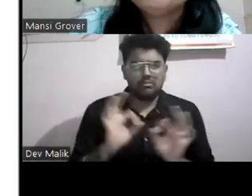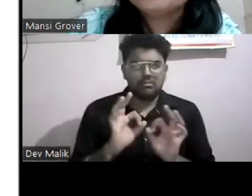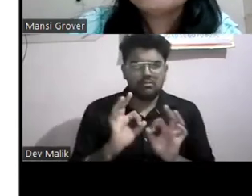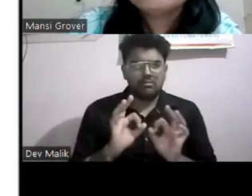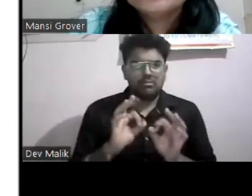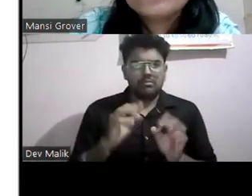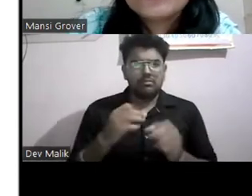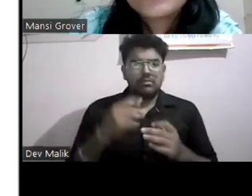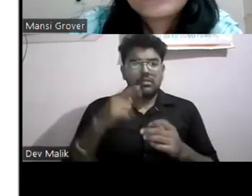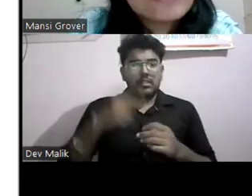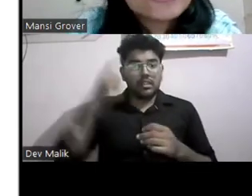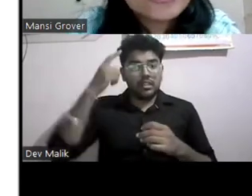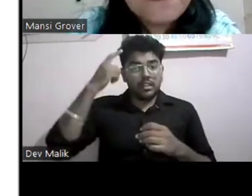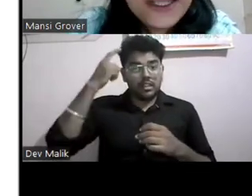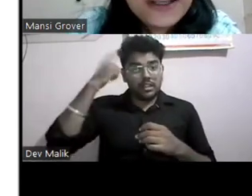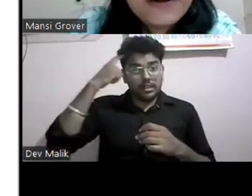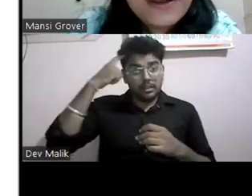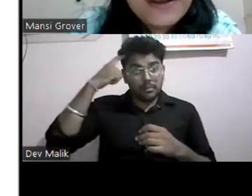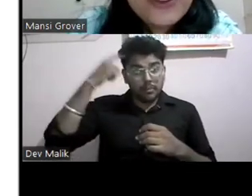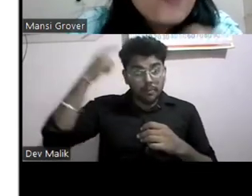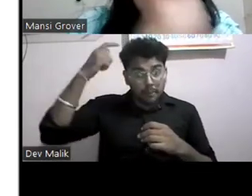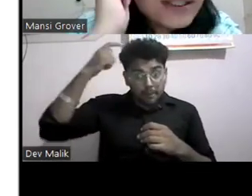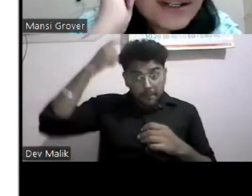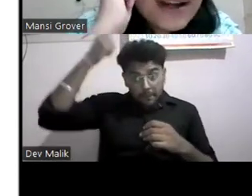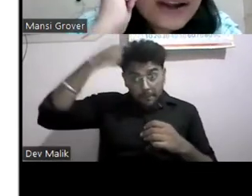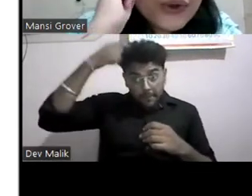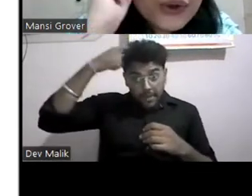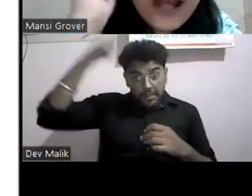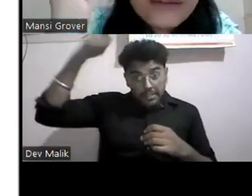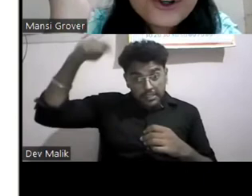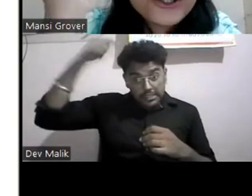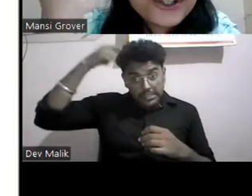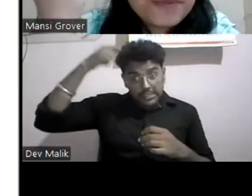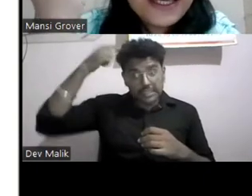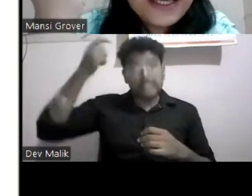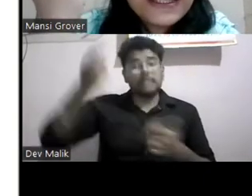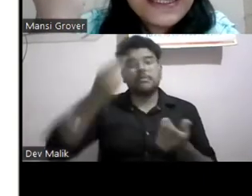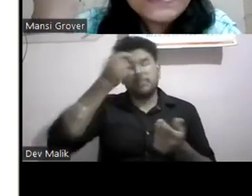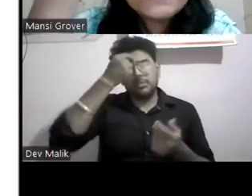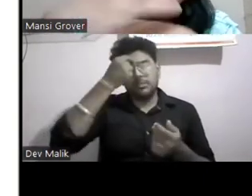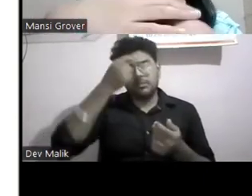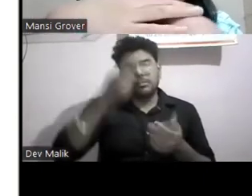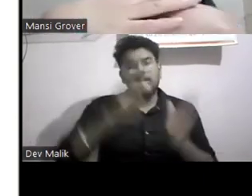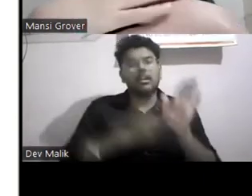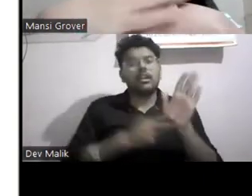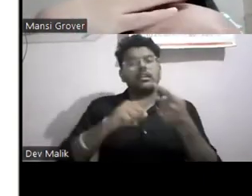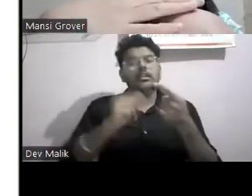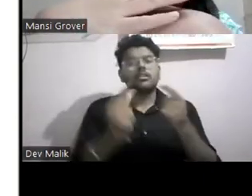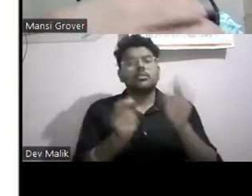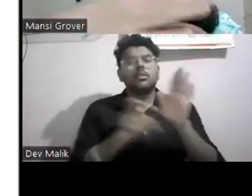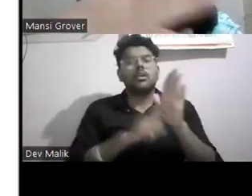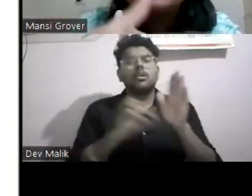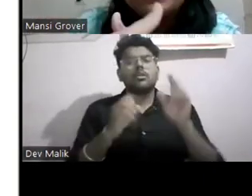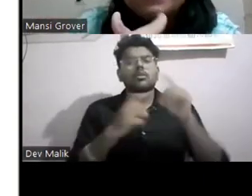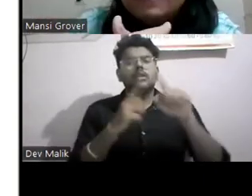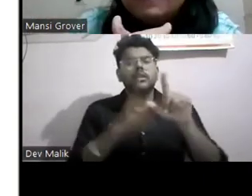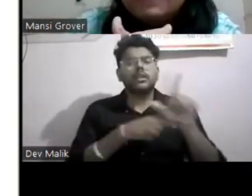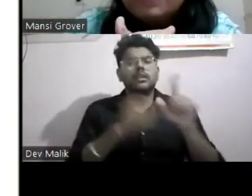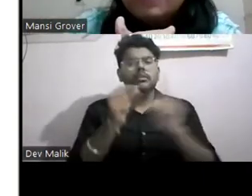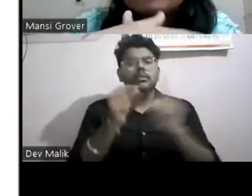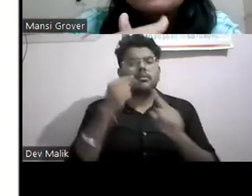a neurodivergent brain. Now, what is a neurodivergent brain? It's a brain which will think